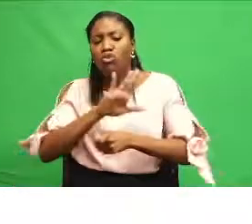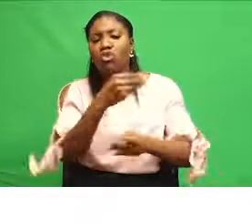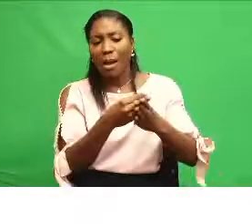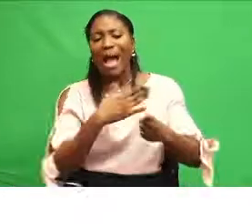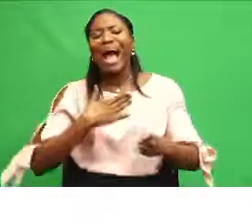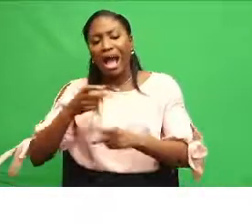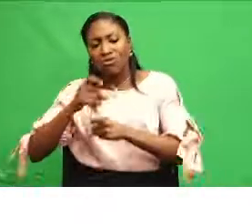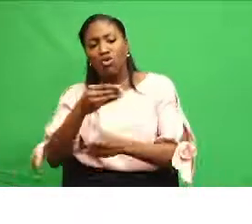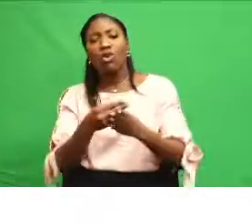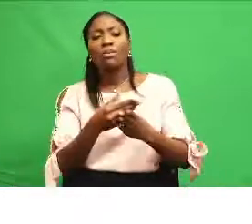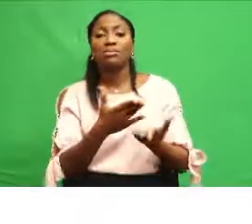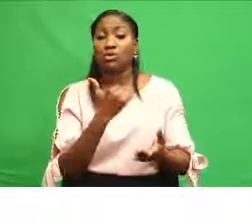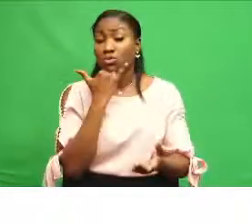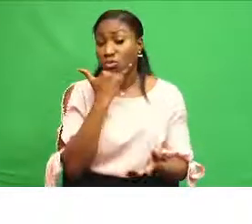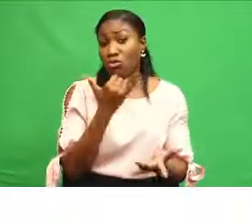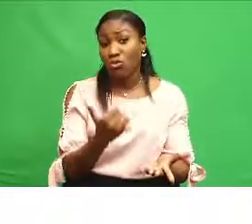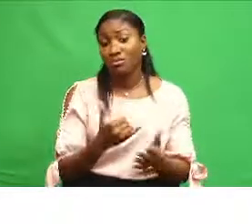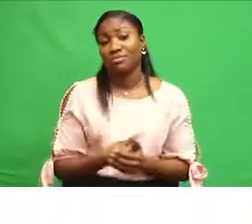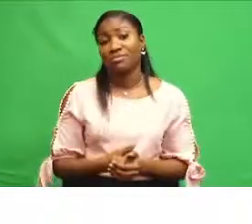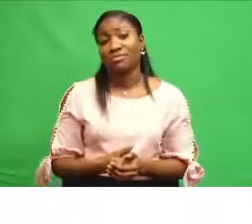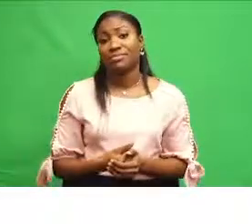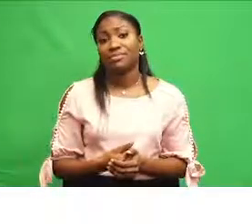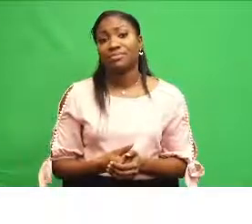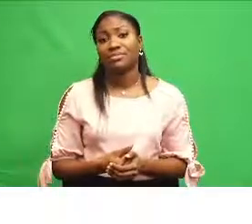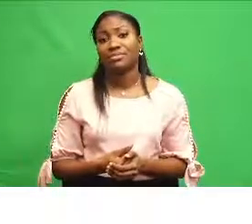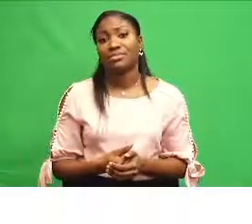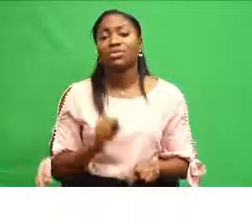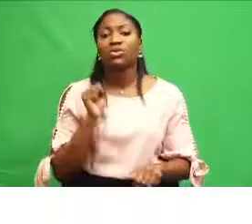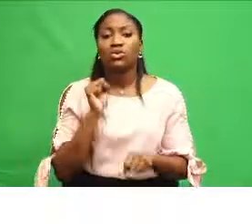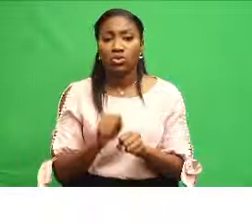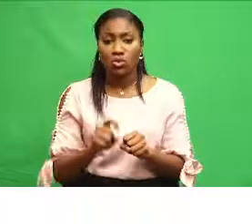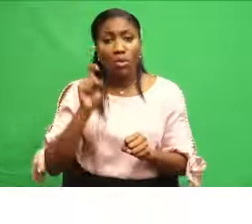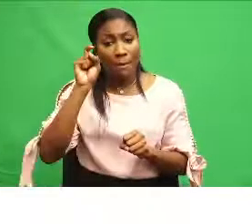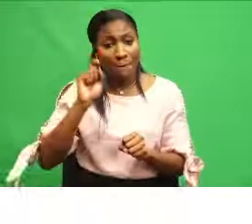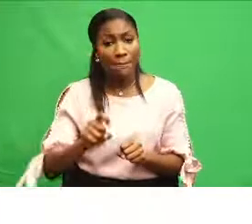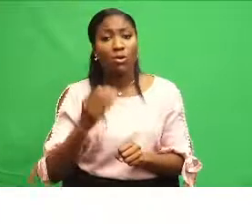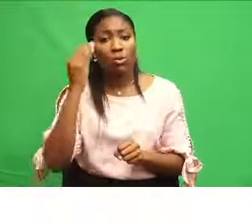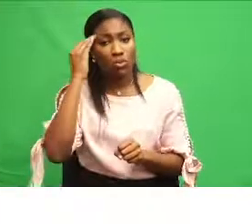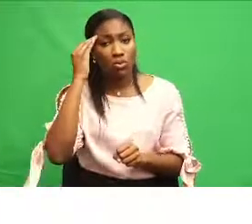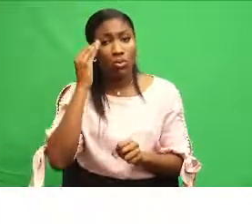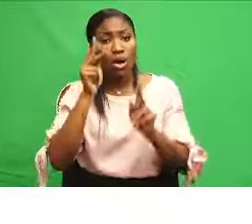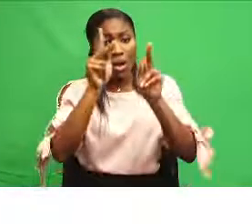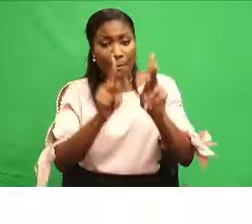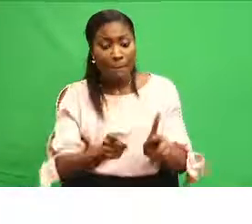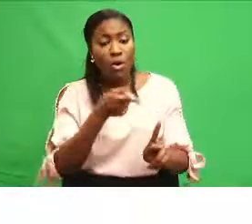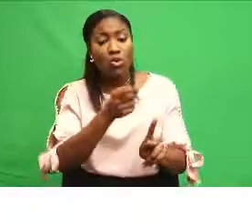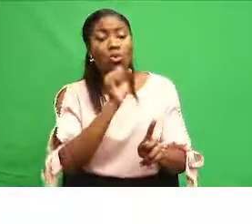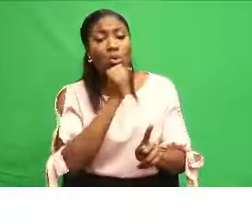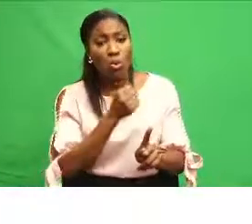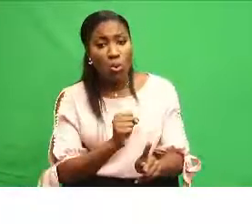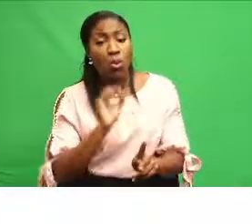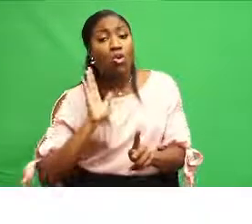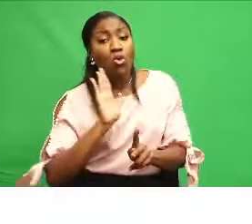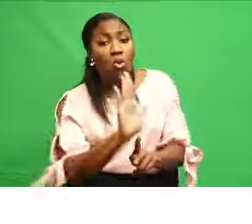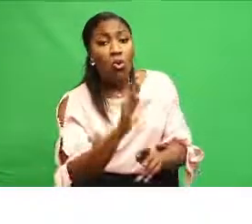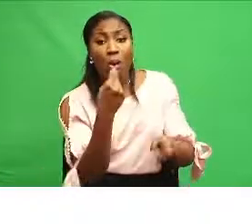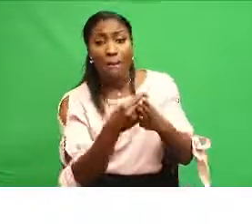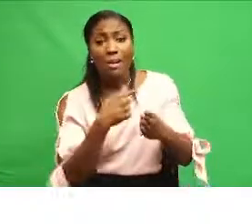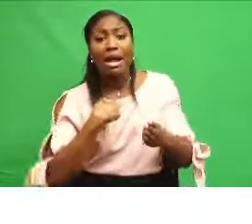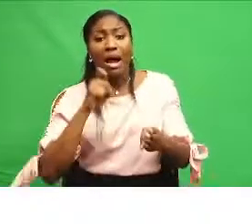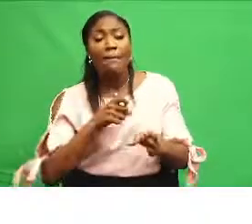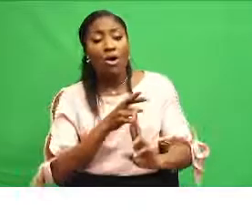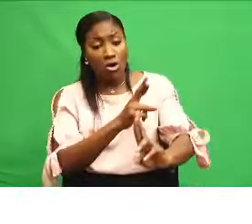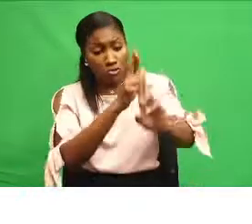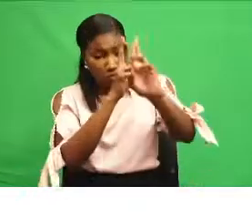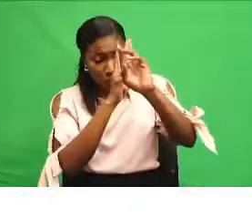dad. Well, not delegating, it was really his father's money. So you have to give them that autonomy. But at the same time, just because there might be some concerns, you still